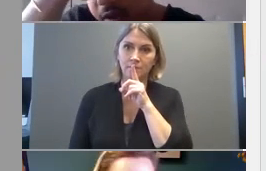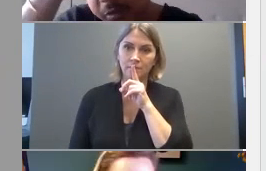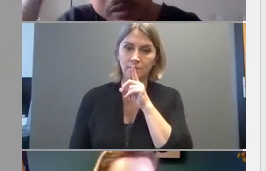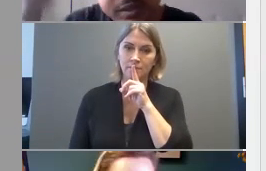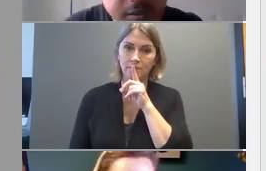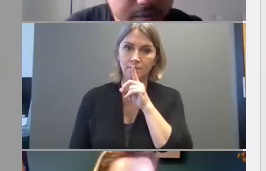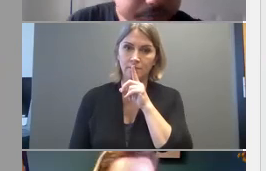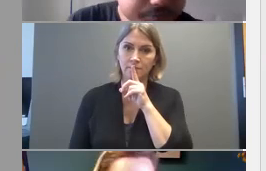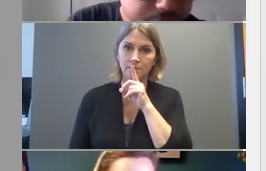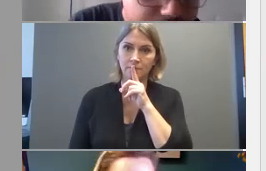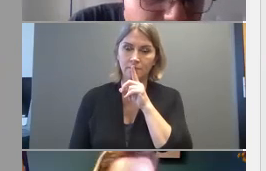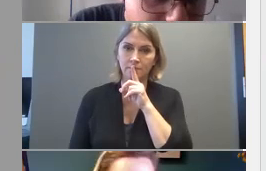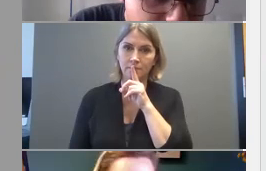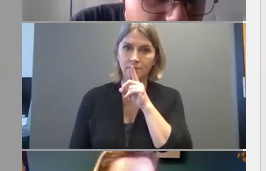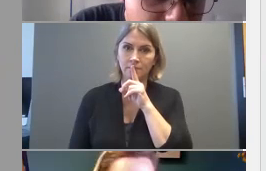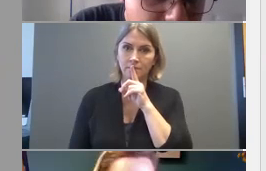Give me one sec.